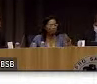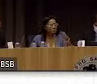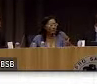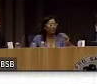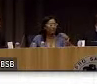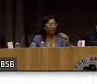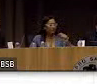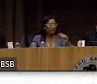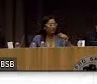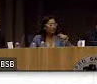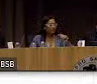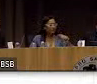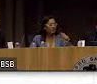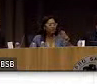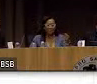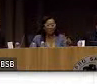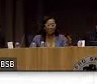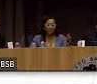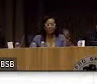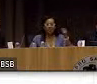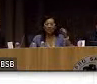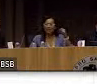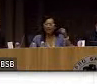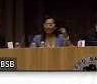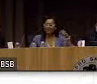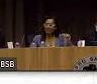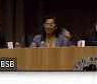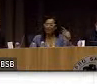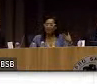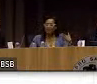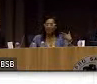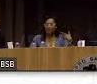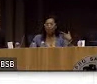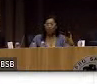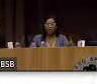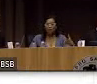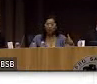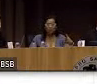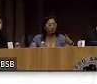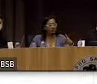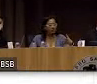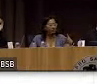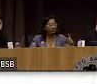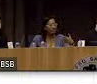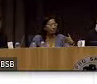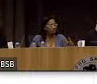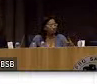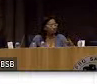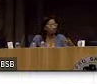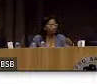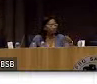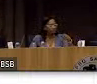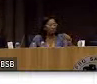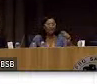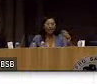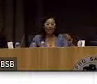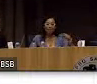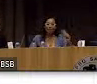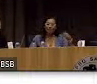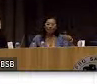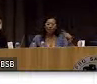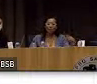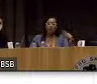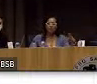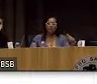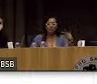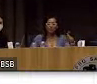which one had to go to ICU. So we did this manually for weeks at first. It took weeks to do that, but when the whole